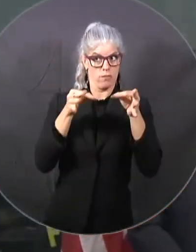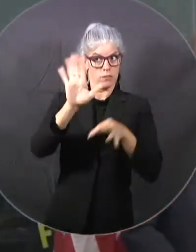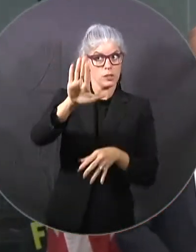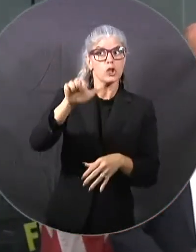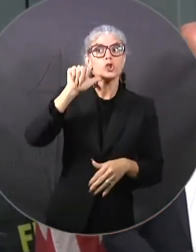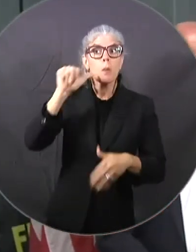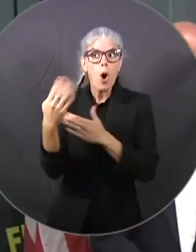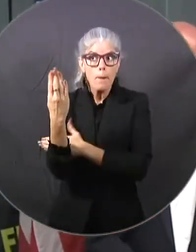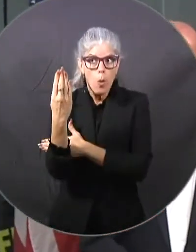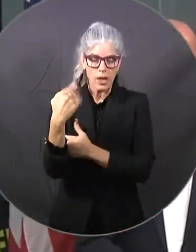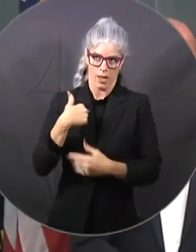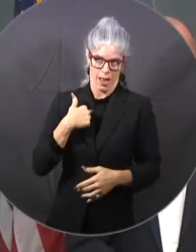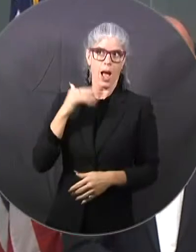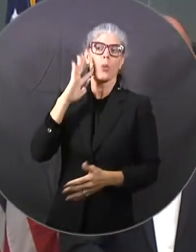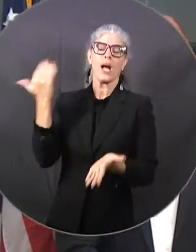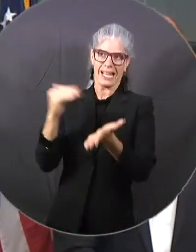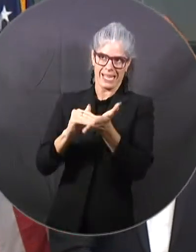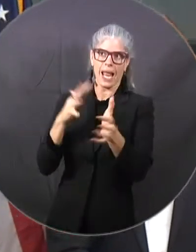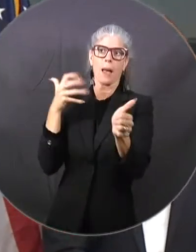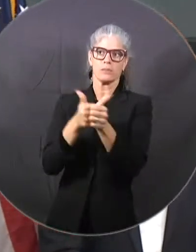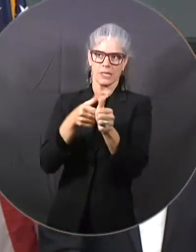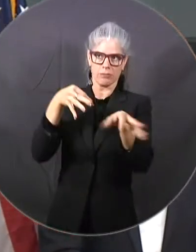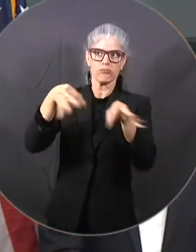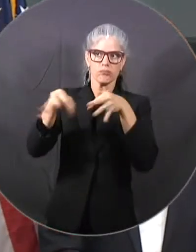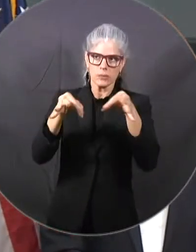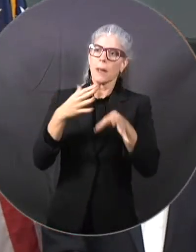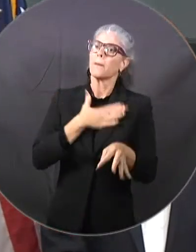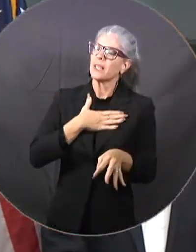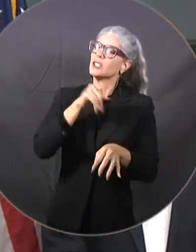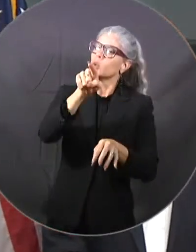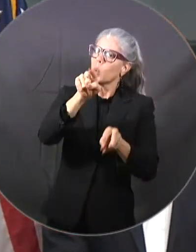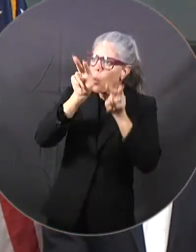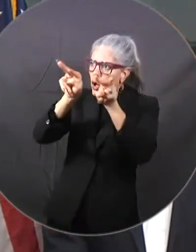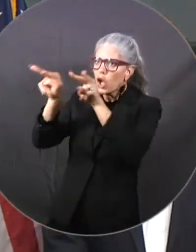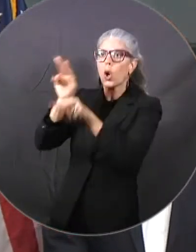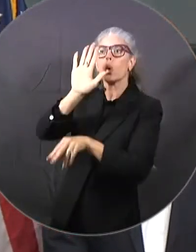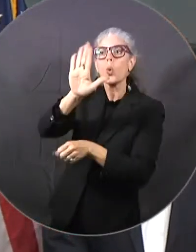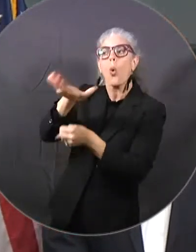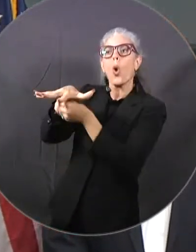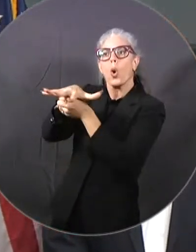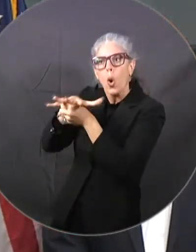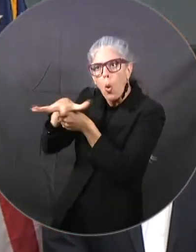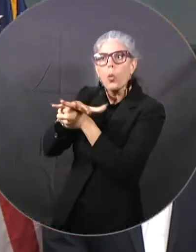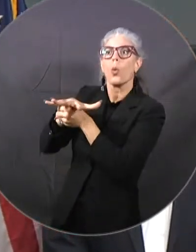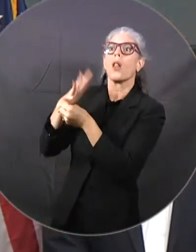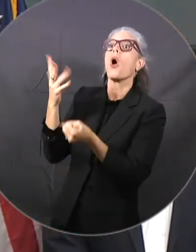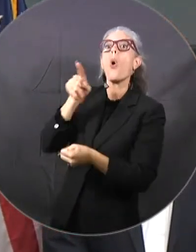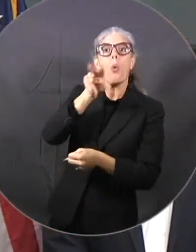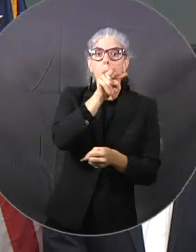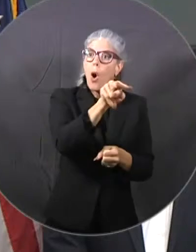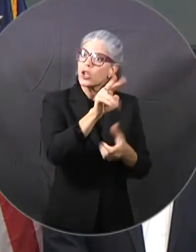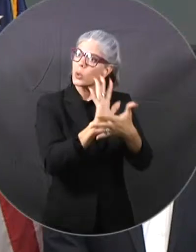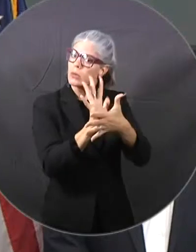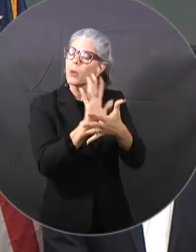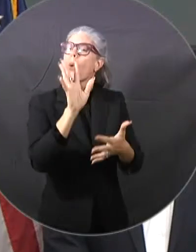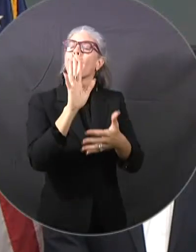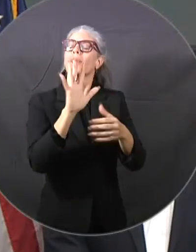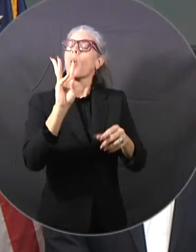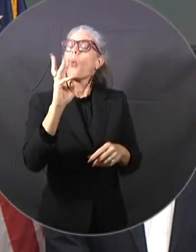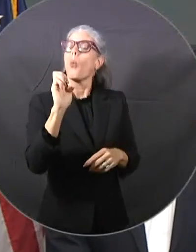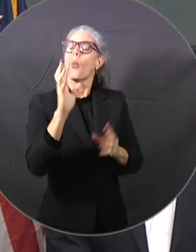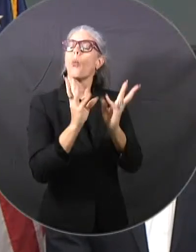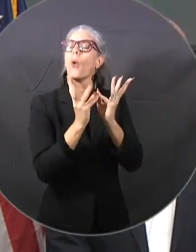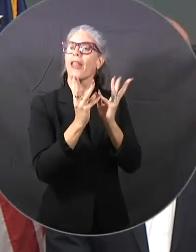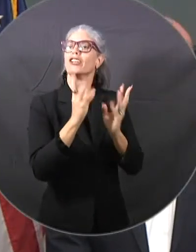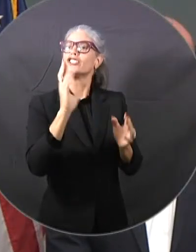updates that you see from any local officials. Watch the Weather Channel, watch some of those other news about where